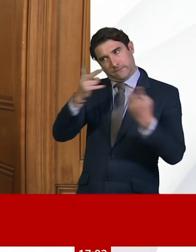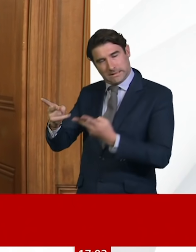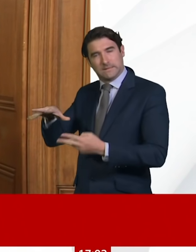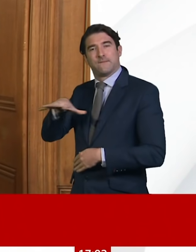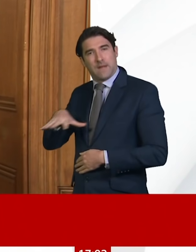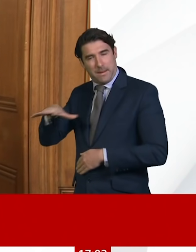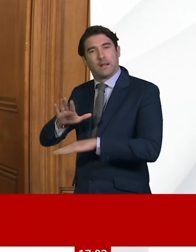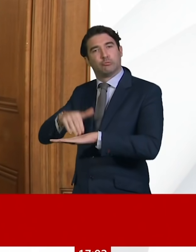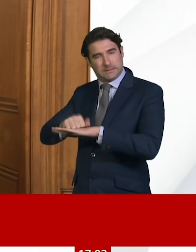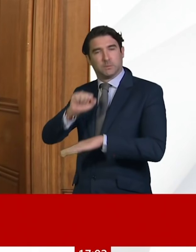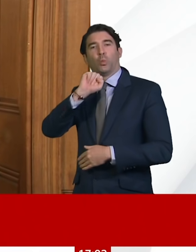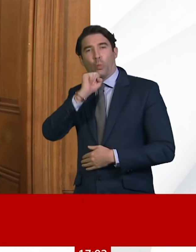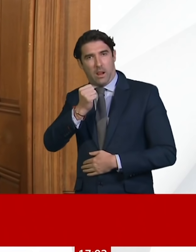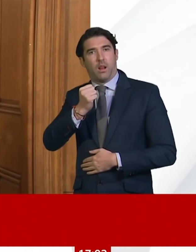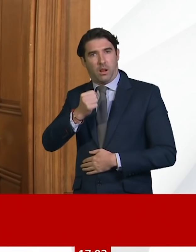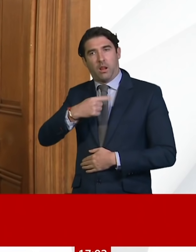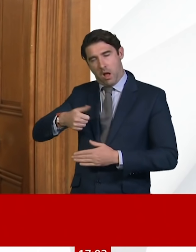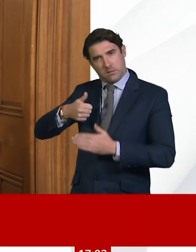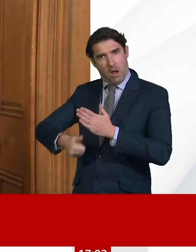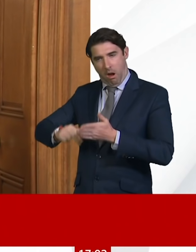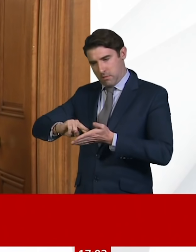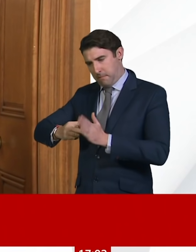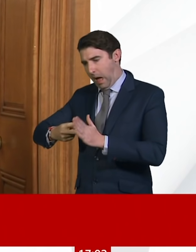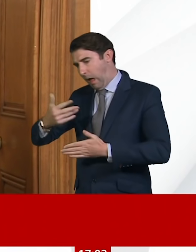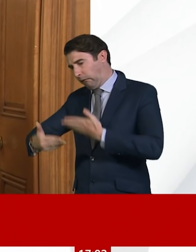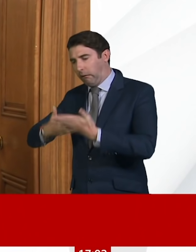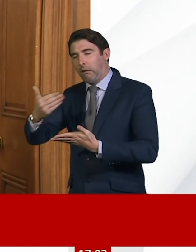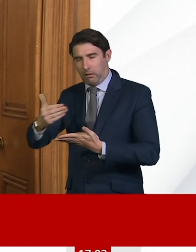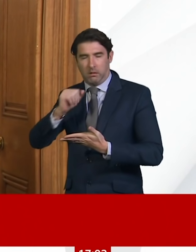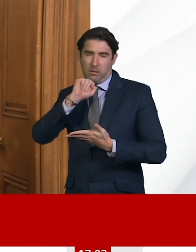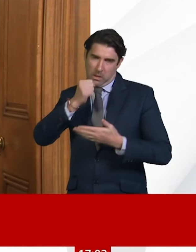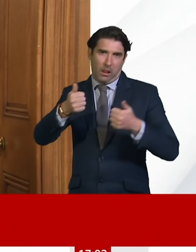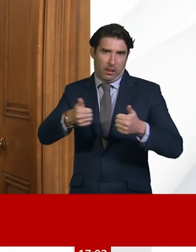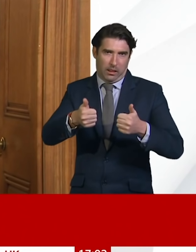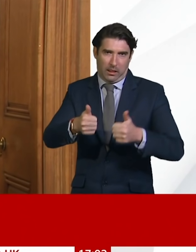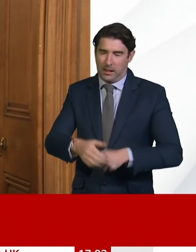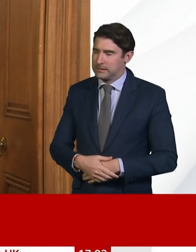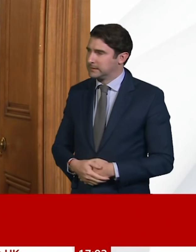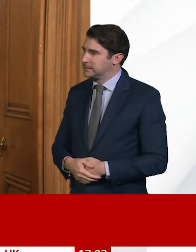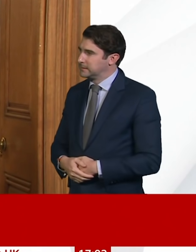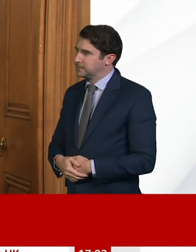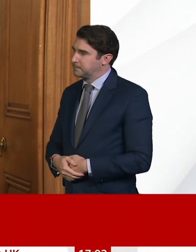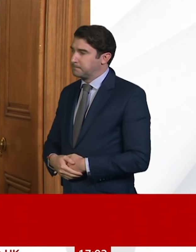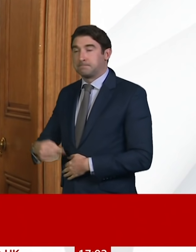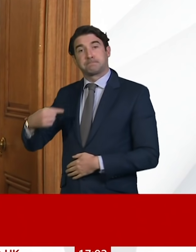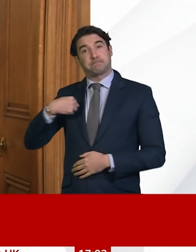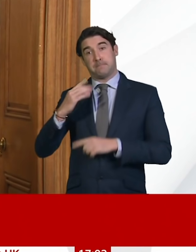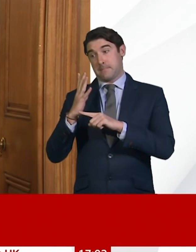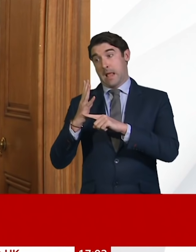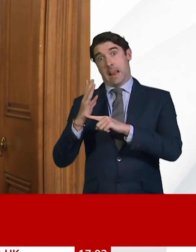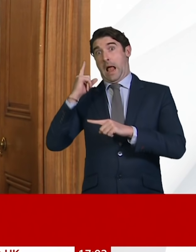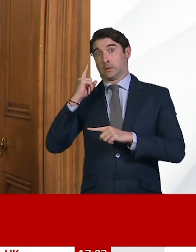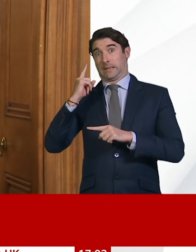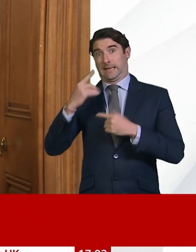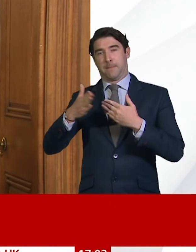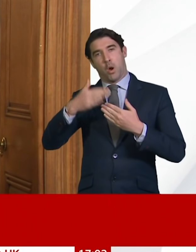time to feed through. And yesterday we saw the biggest rise in daily cases since the pandemic began. Today,